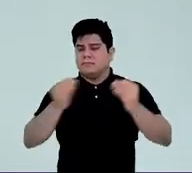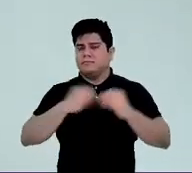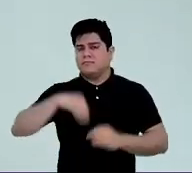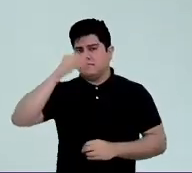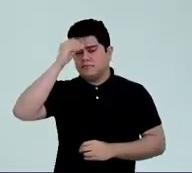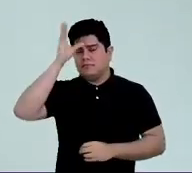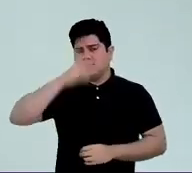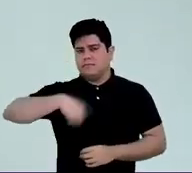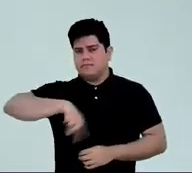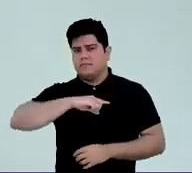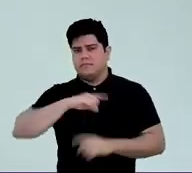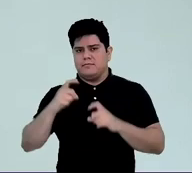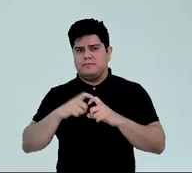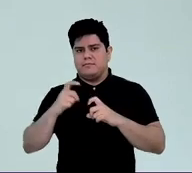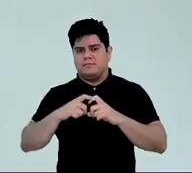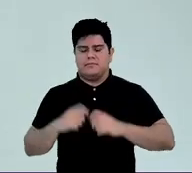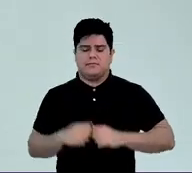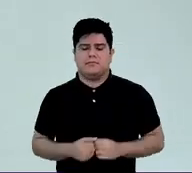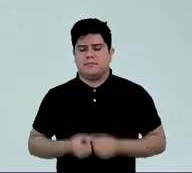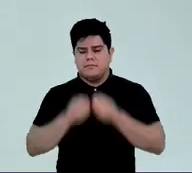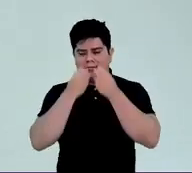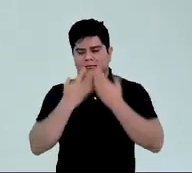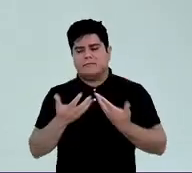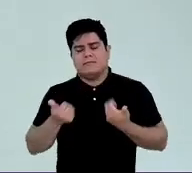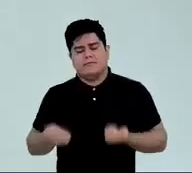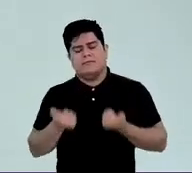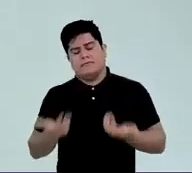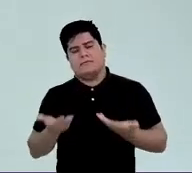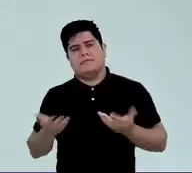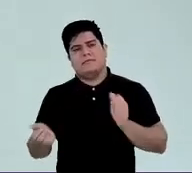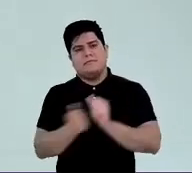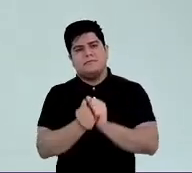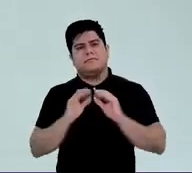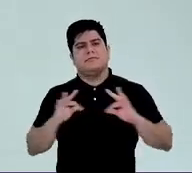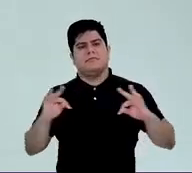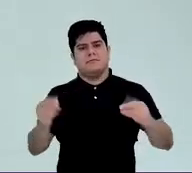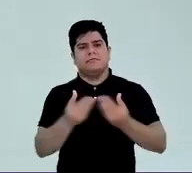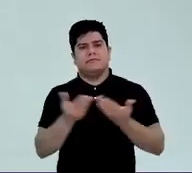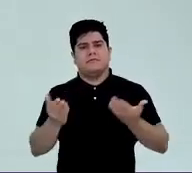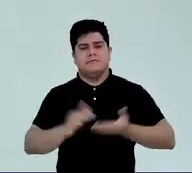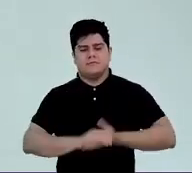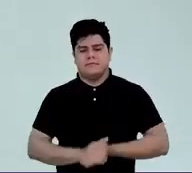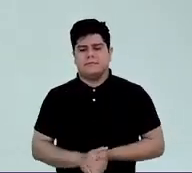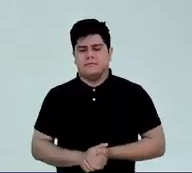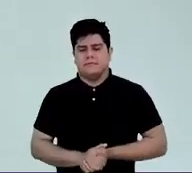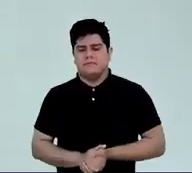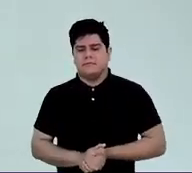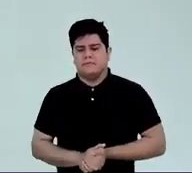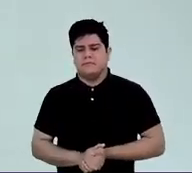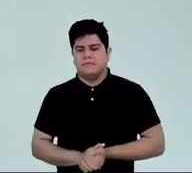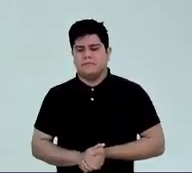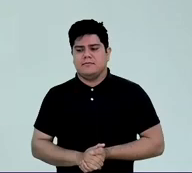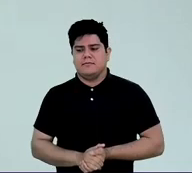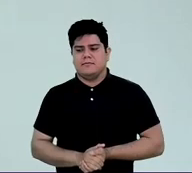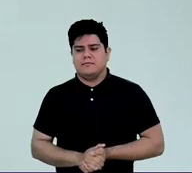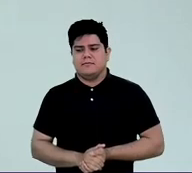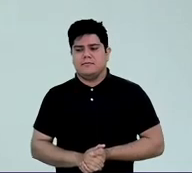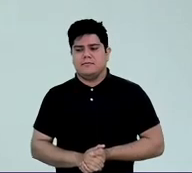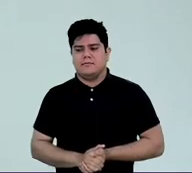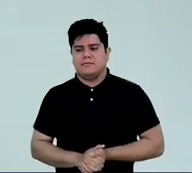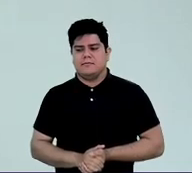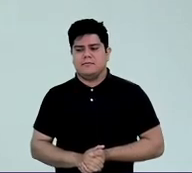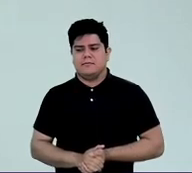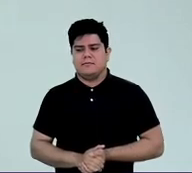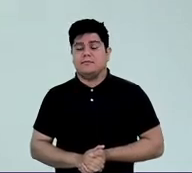really great to stay here. And I have the pleasure to invite for the conversation my